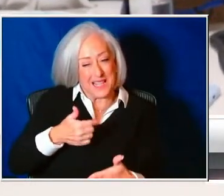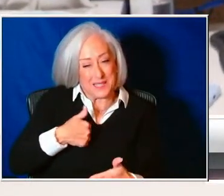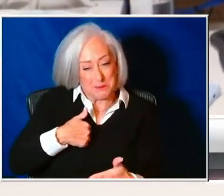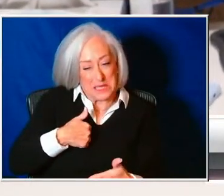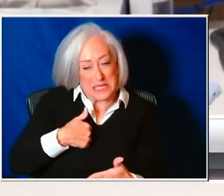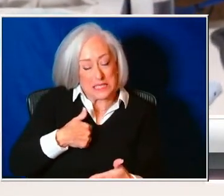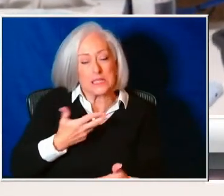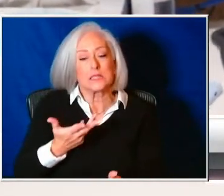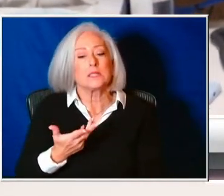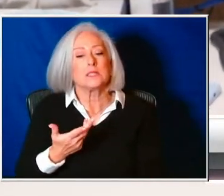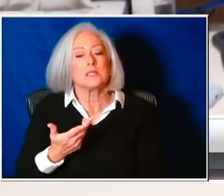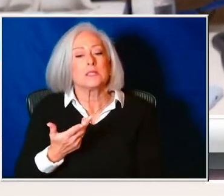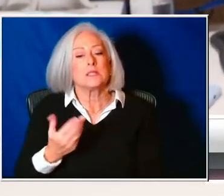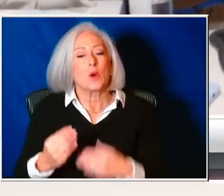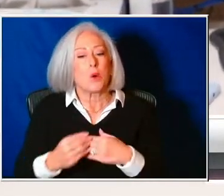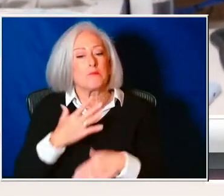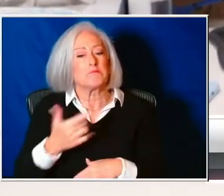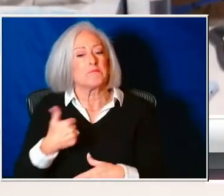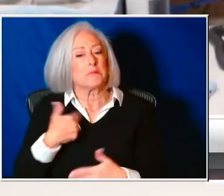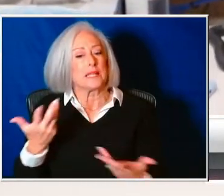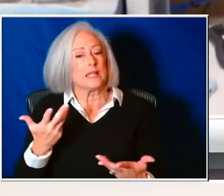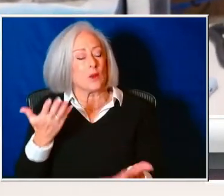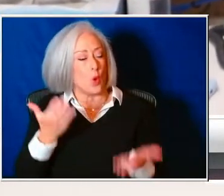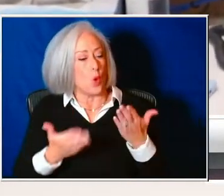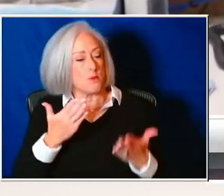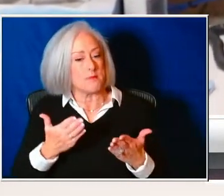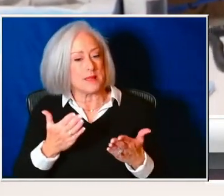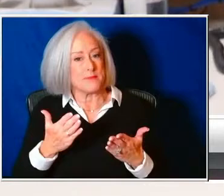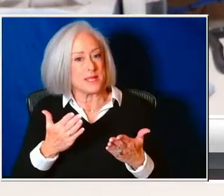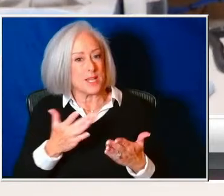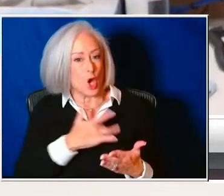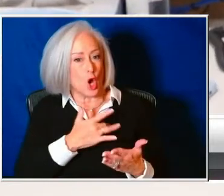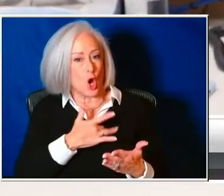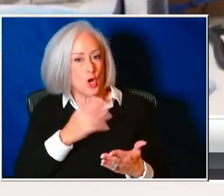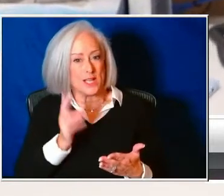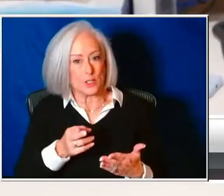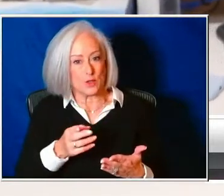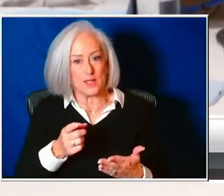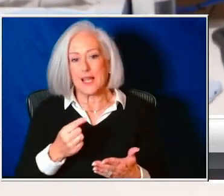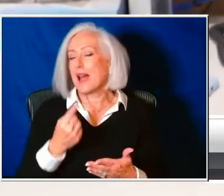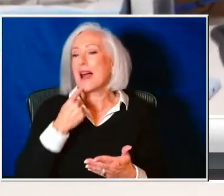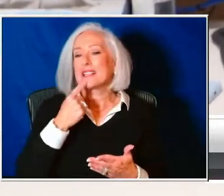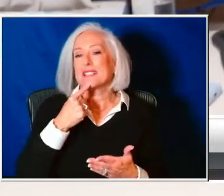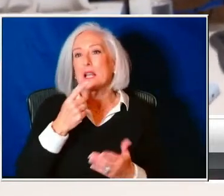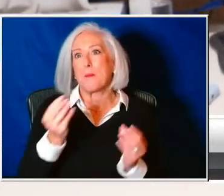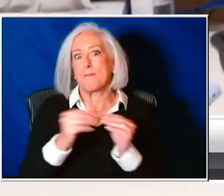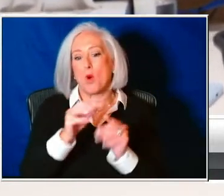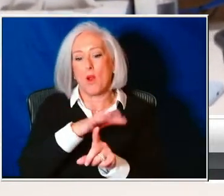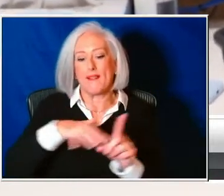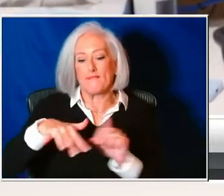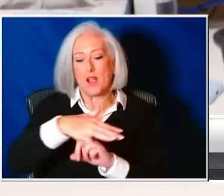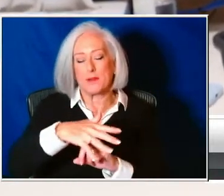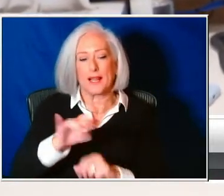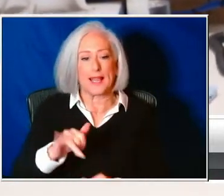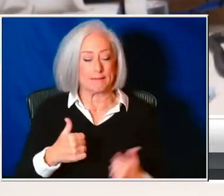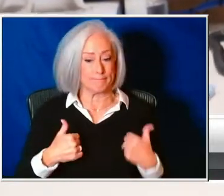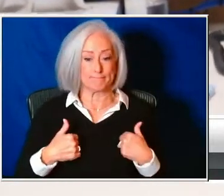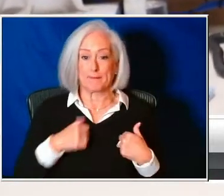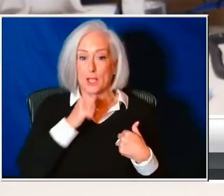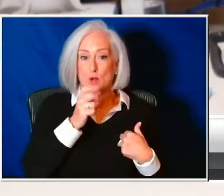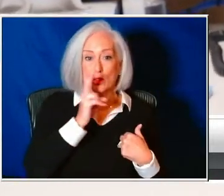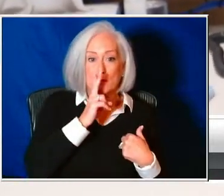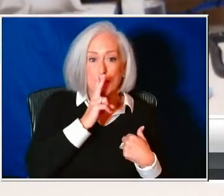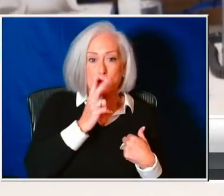heart history where they've had problems. But I've always said it was environmental. I don't smoke. I only have a glass of wine, maybe 2 on